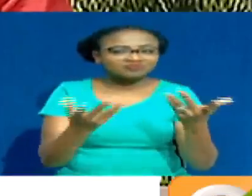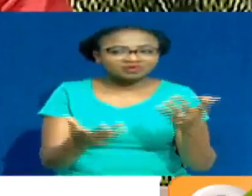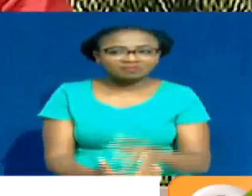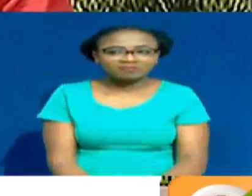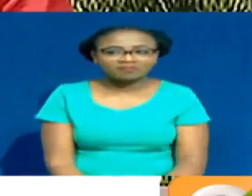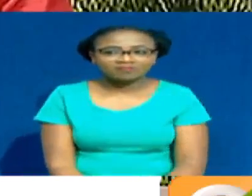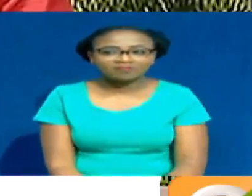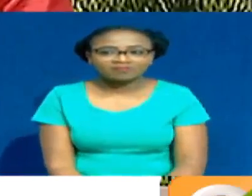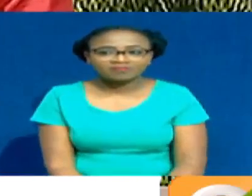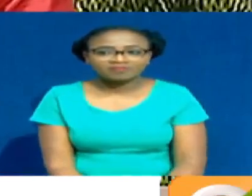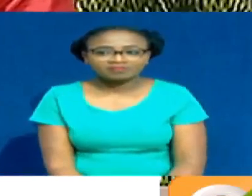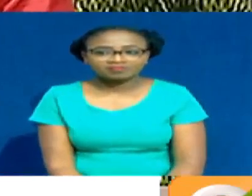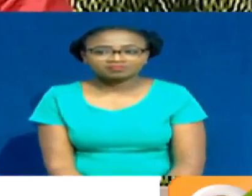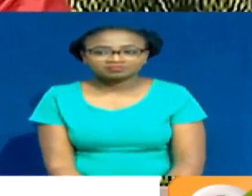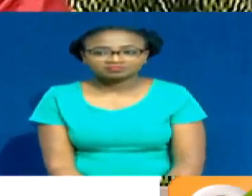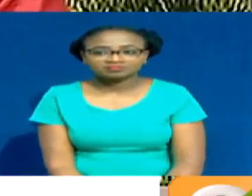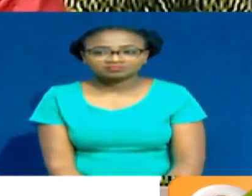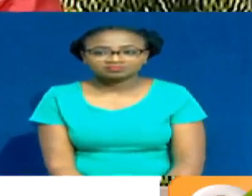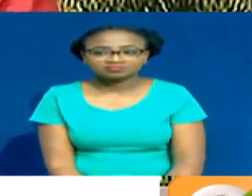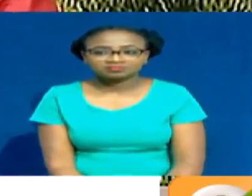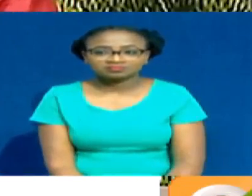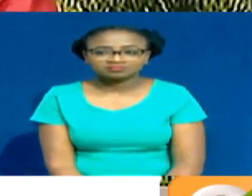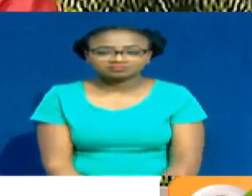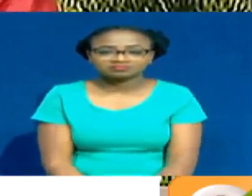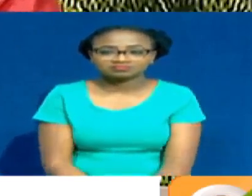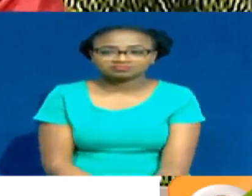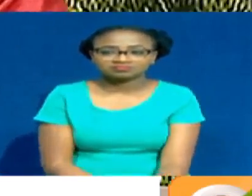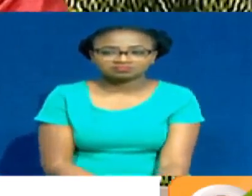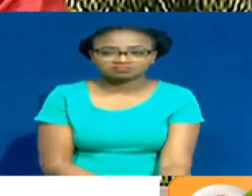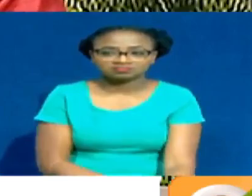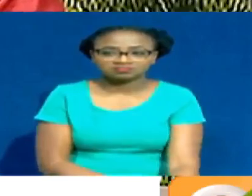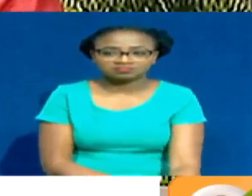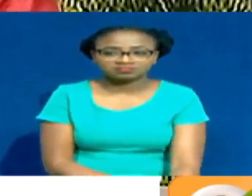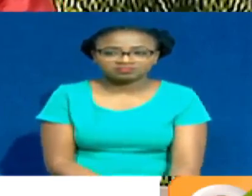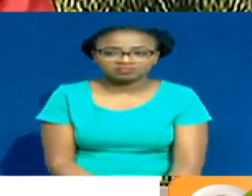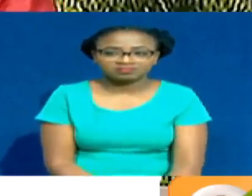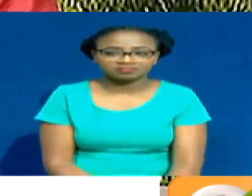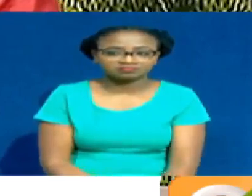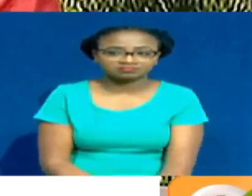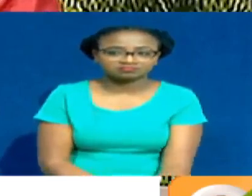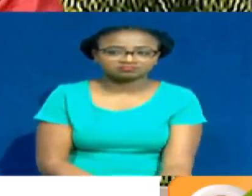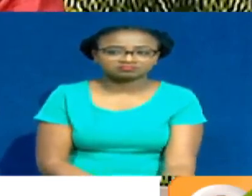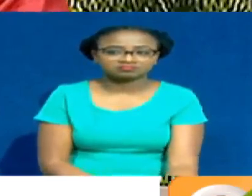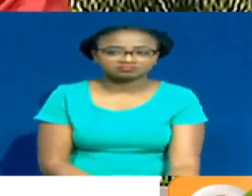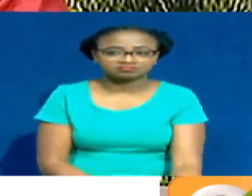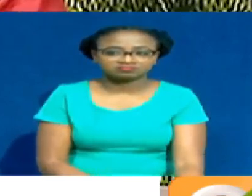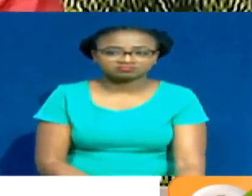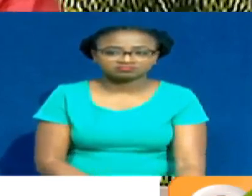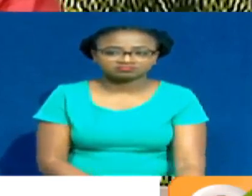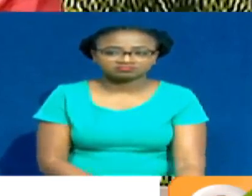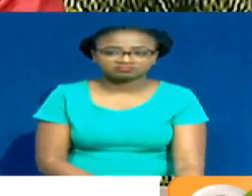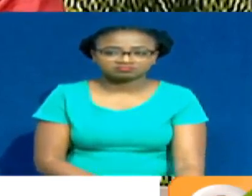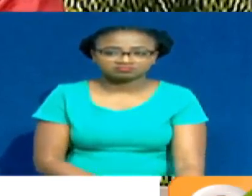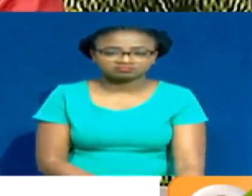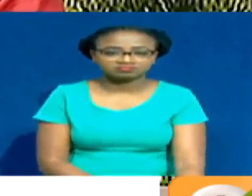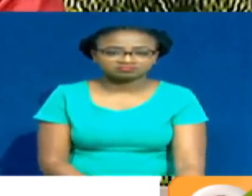you see what will happen, and that is why we set aside a separate team to help us interrogate what has happened in the past or what has happened in